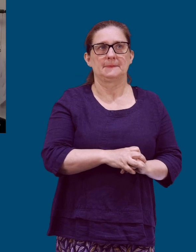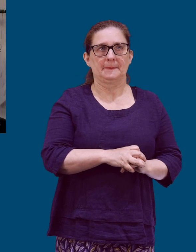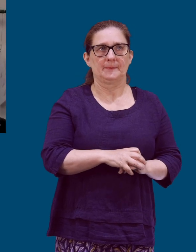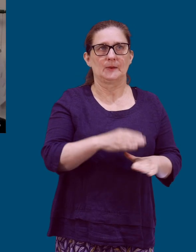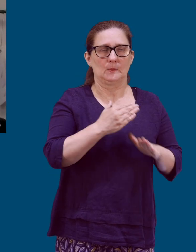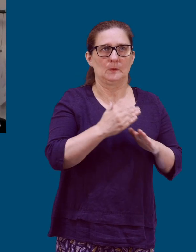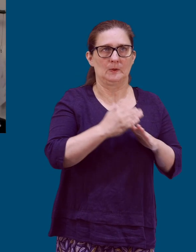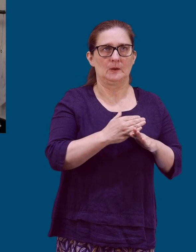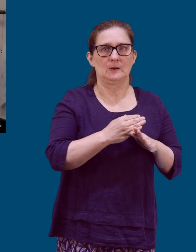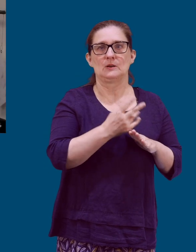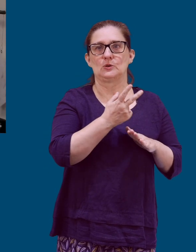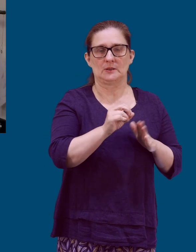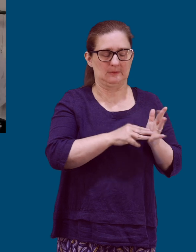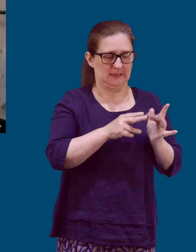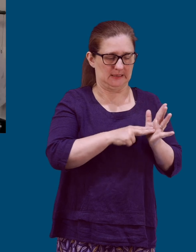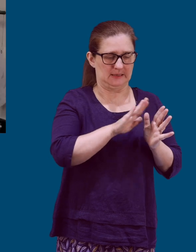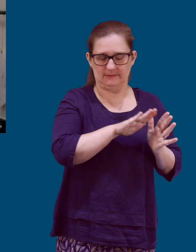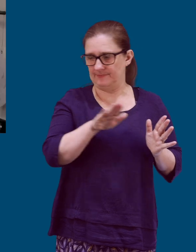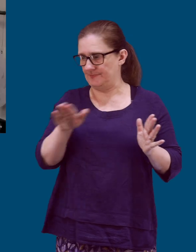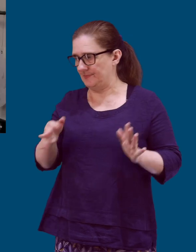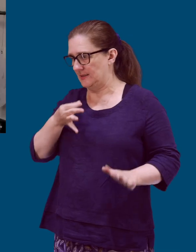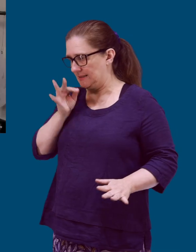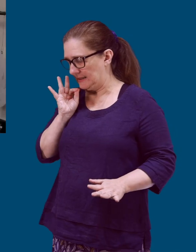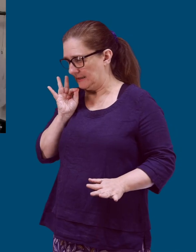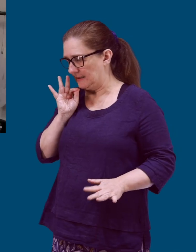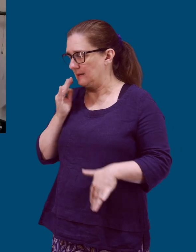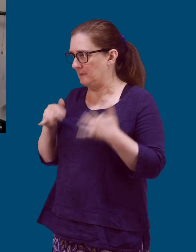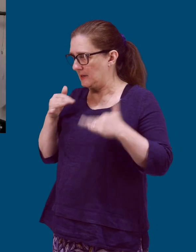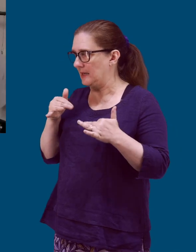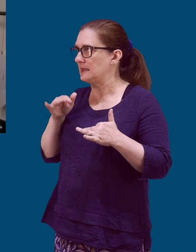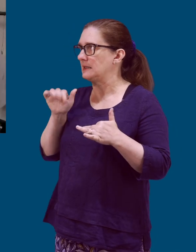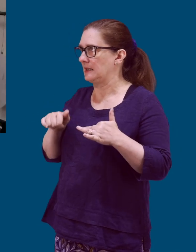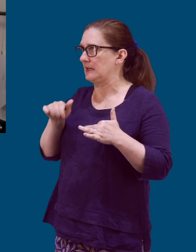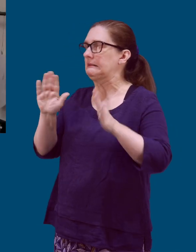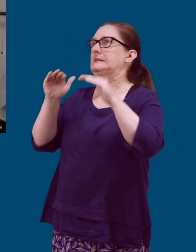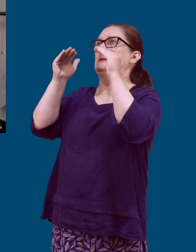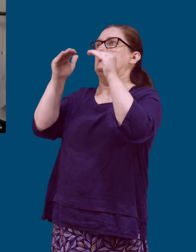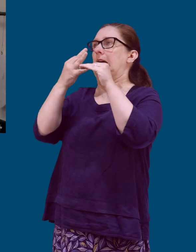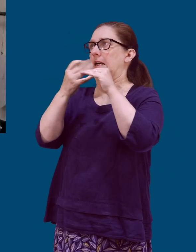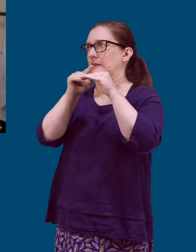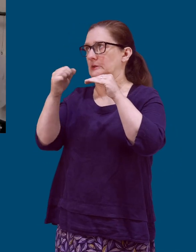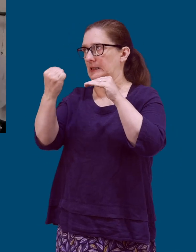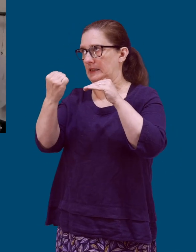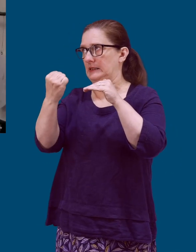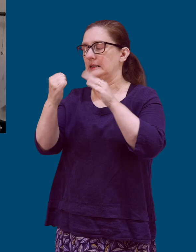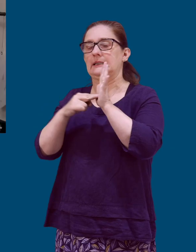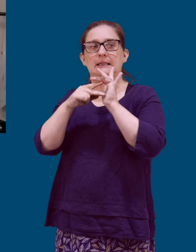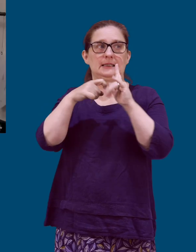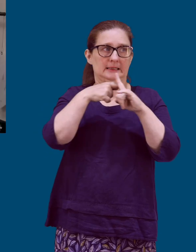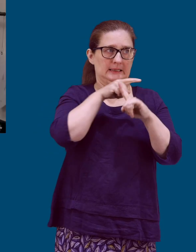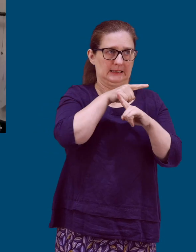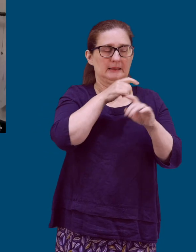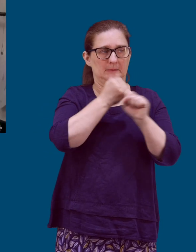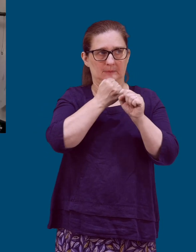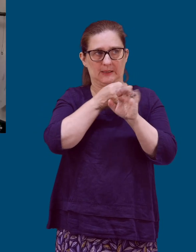Work, 20-minute slots. Tea. Pain? Yes, level 8 to 10. Lie down, Nick makes tea,